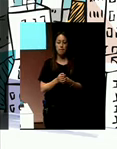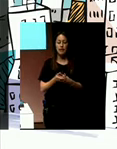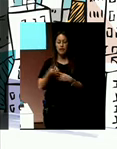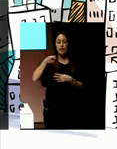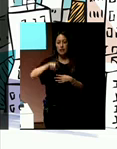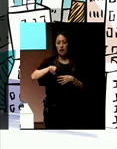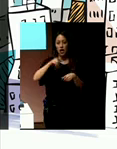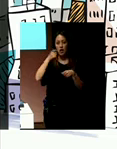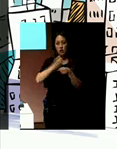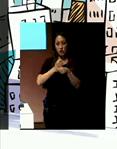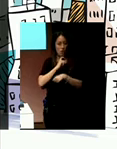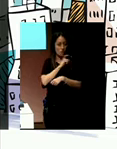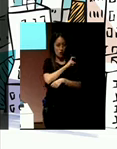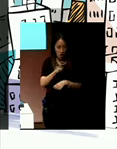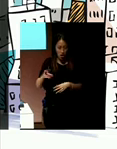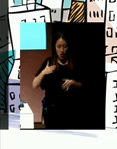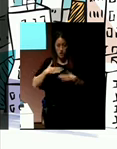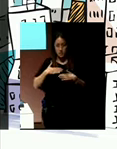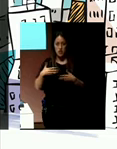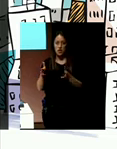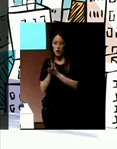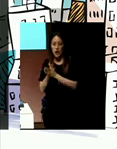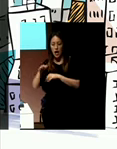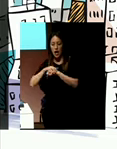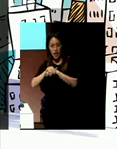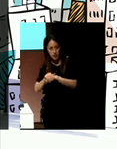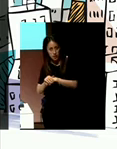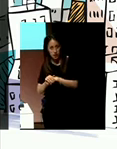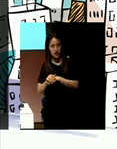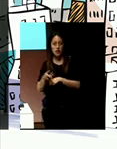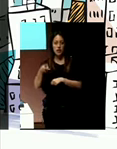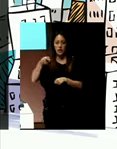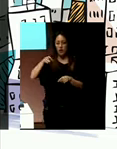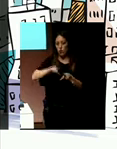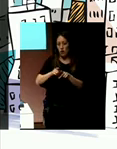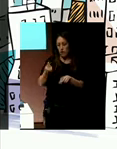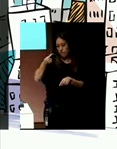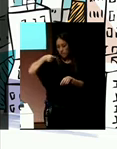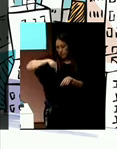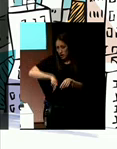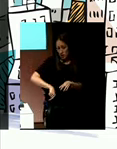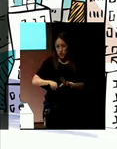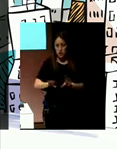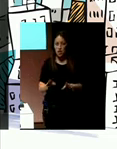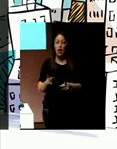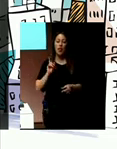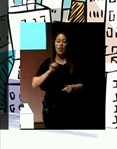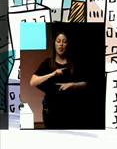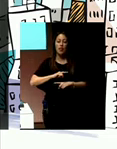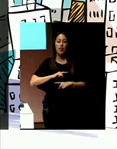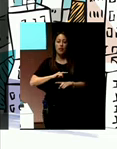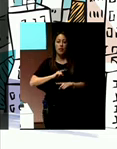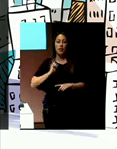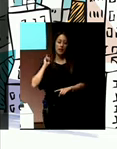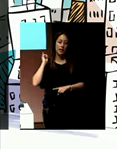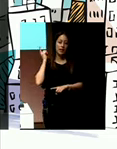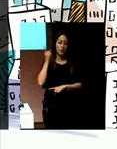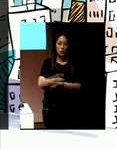She is part of the Vodafone Foundation. She's a colleague and a friend and a wonderful professional.